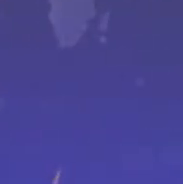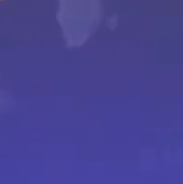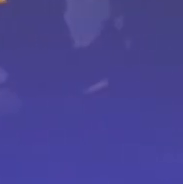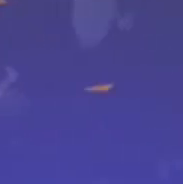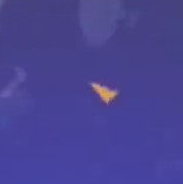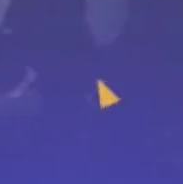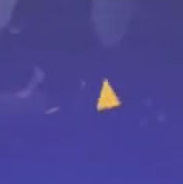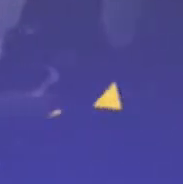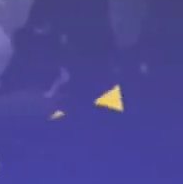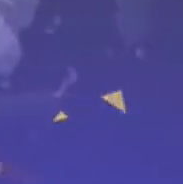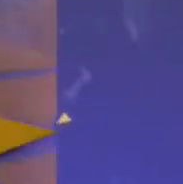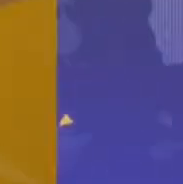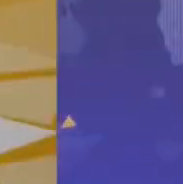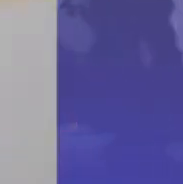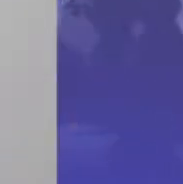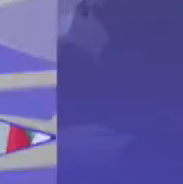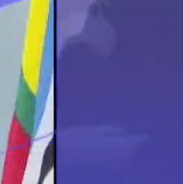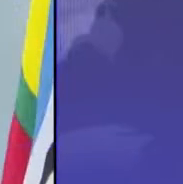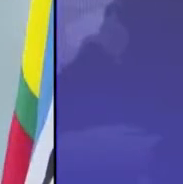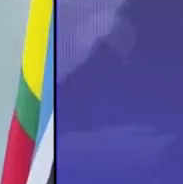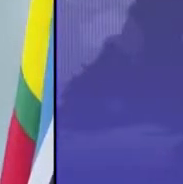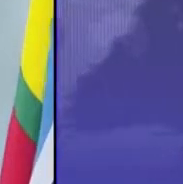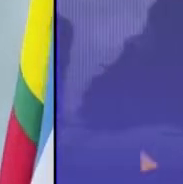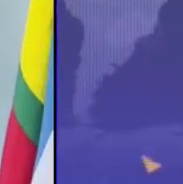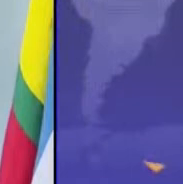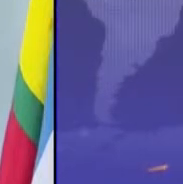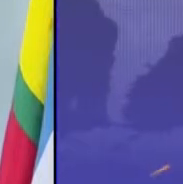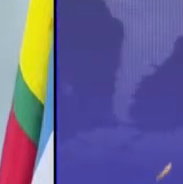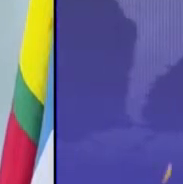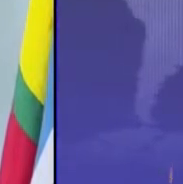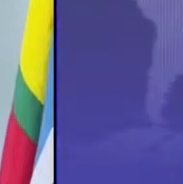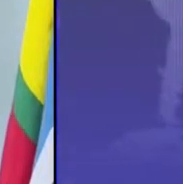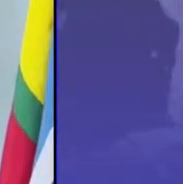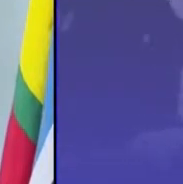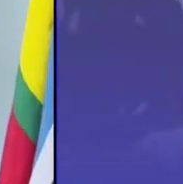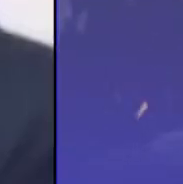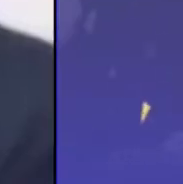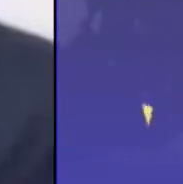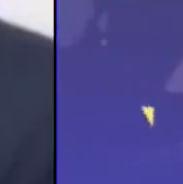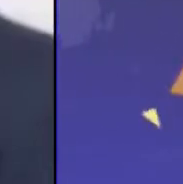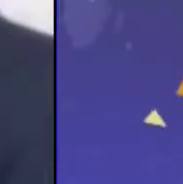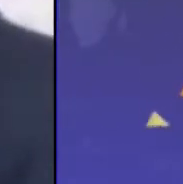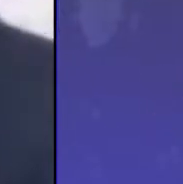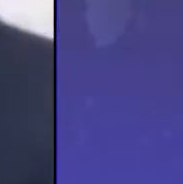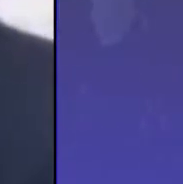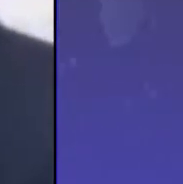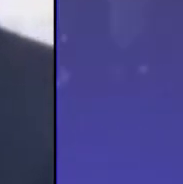Over 40 heads of state to attend President Yoweri Museveni's swearing-in ceremony.